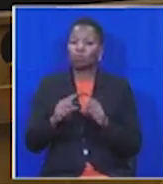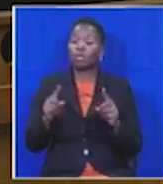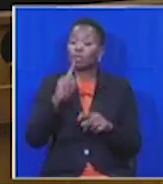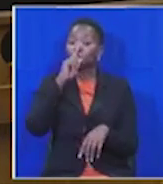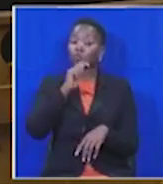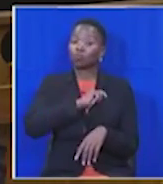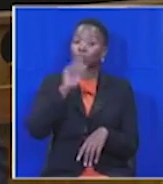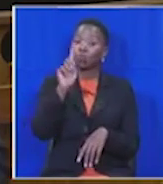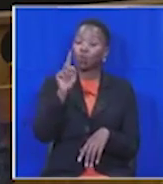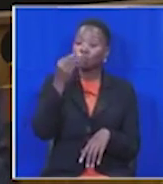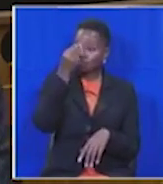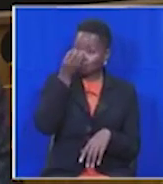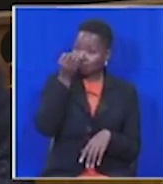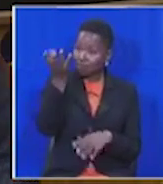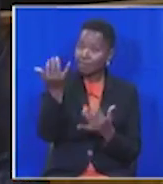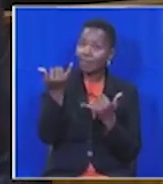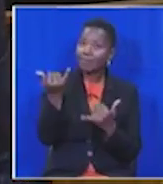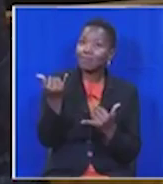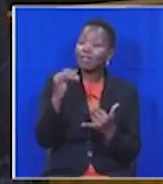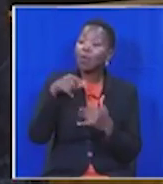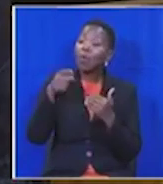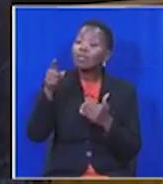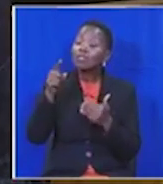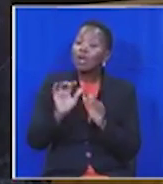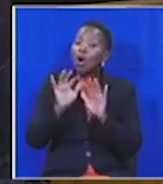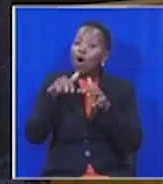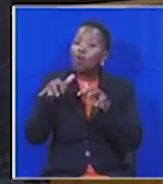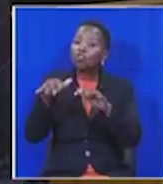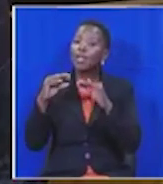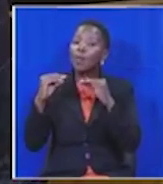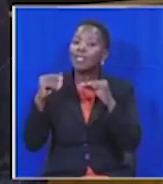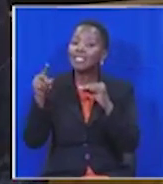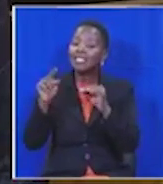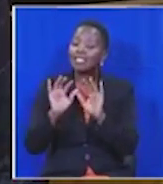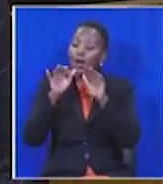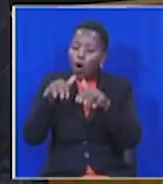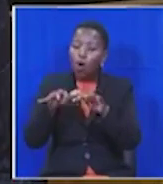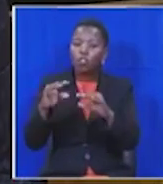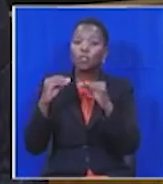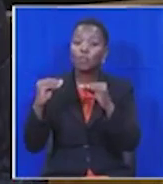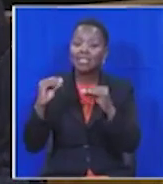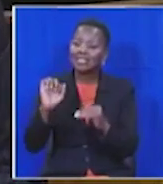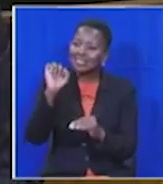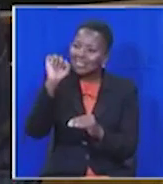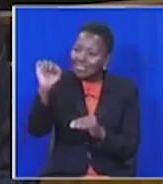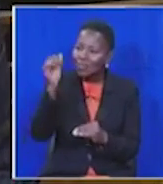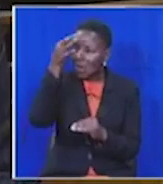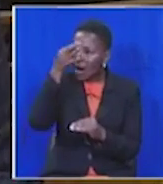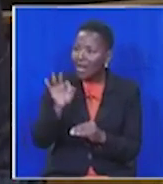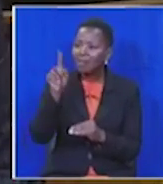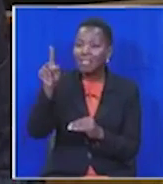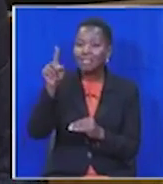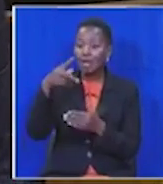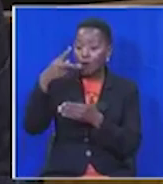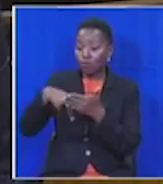is, let's talk about the ocean economy, Minister Nkwinti. It is your government, under Operation Phakisa,